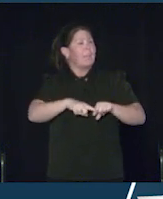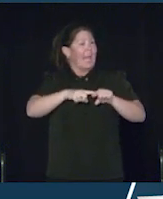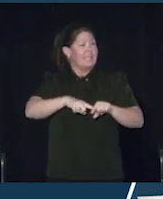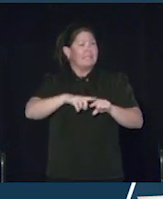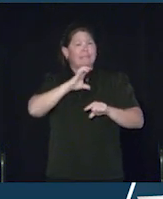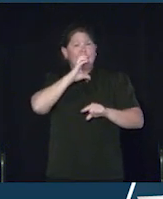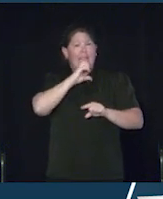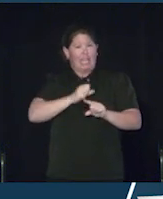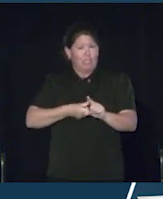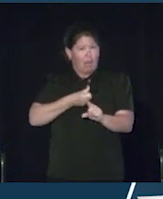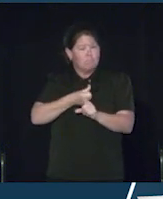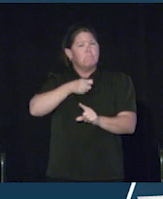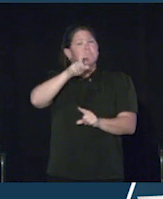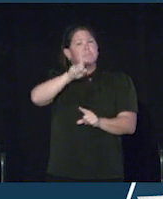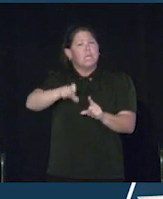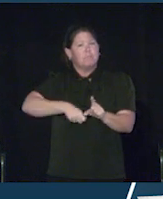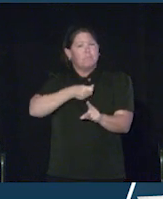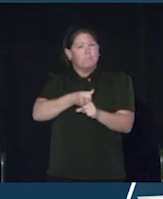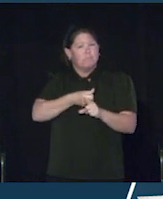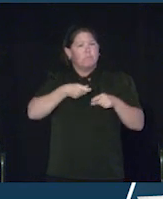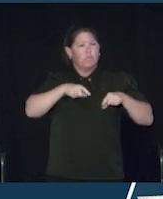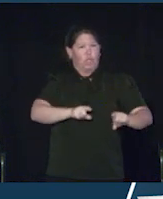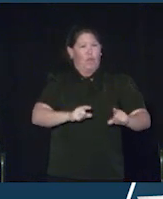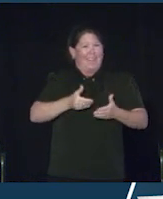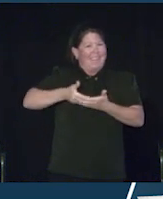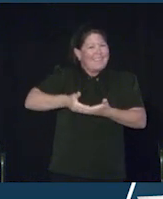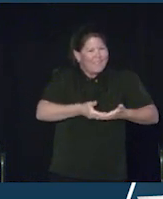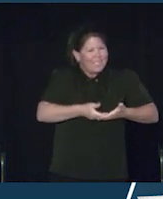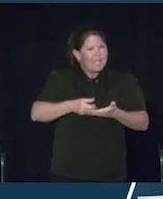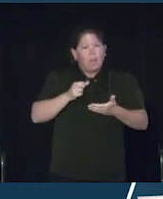during infancy or childhood.